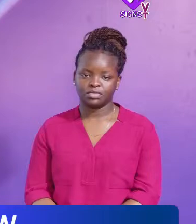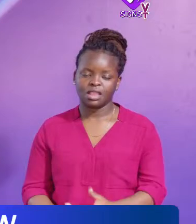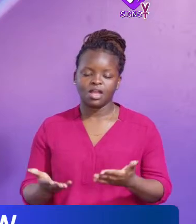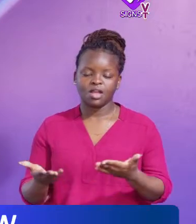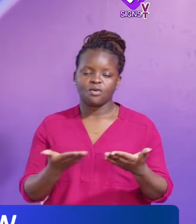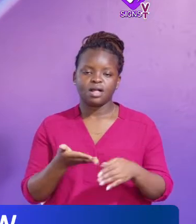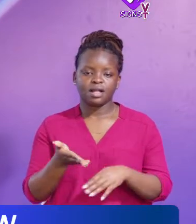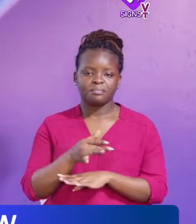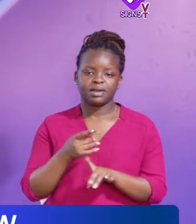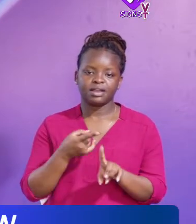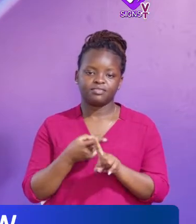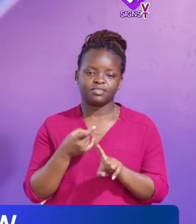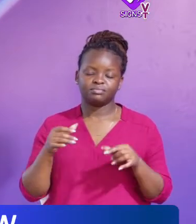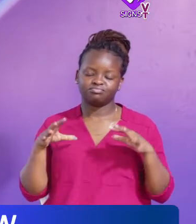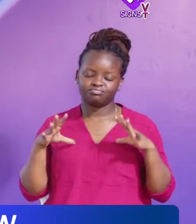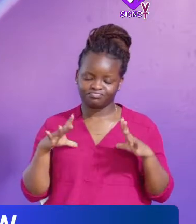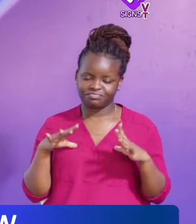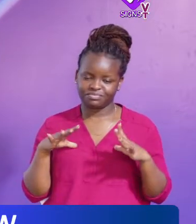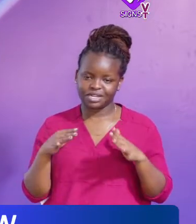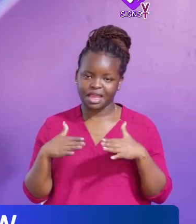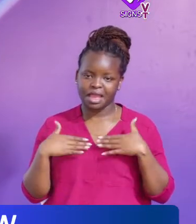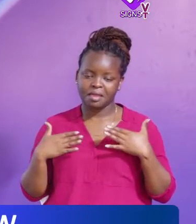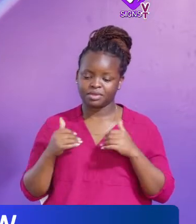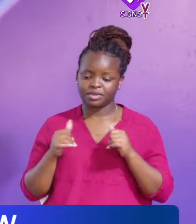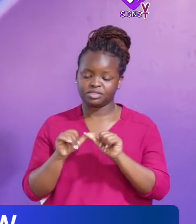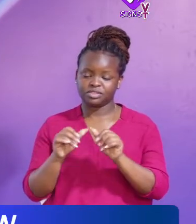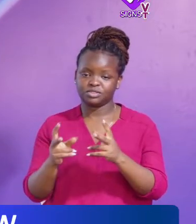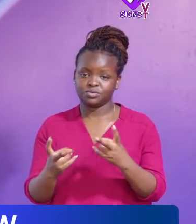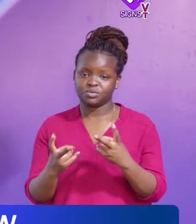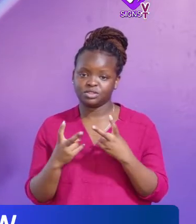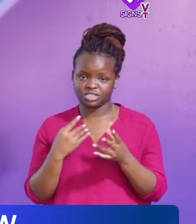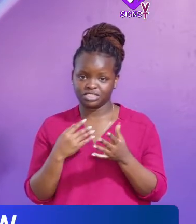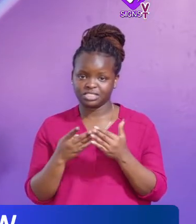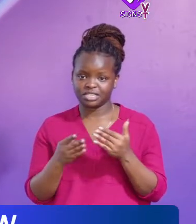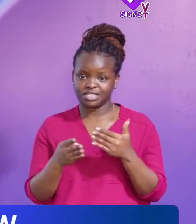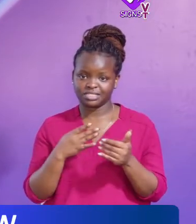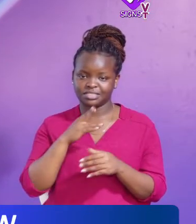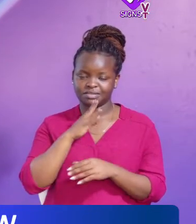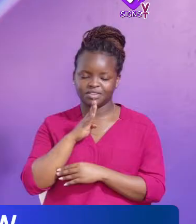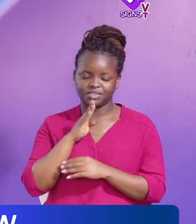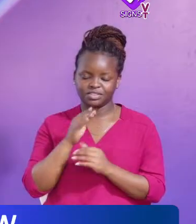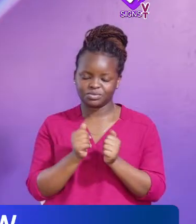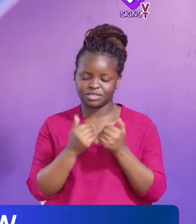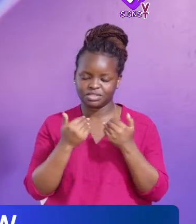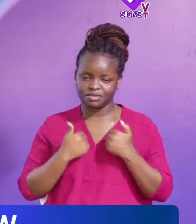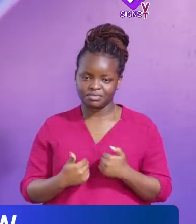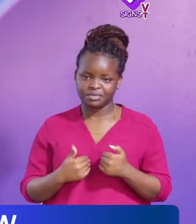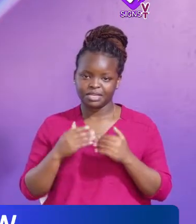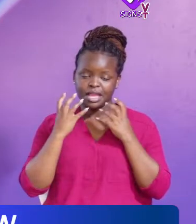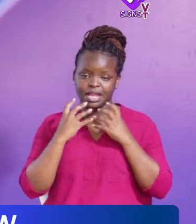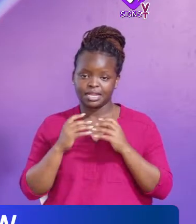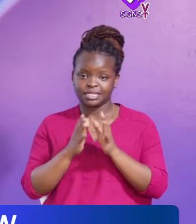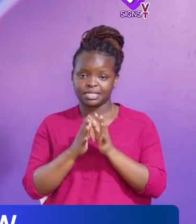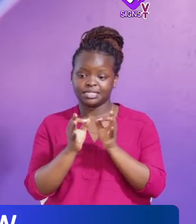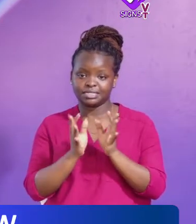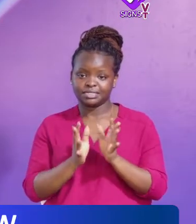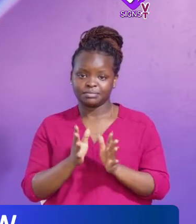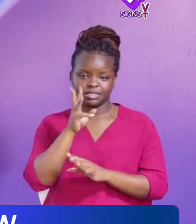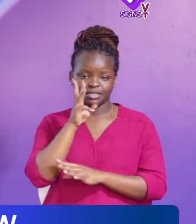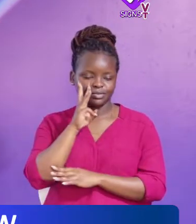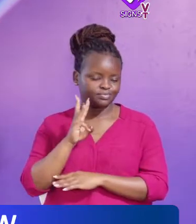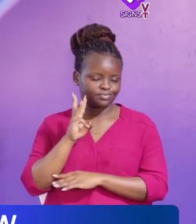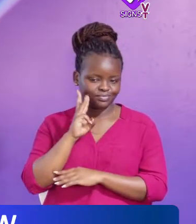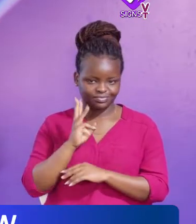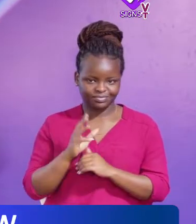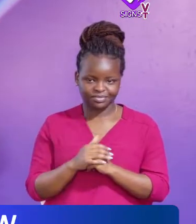And welcome back from that break. Glad you're still watching Science Breakfast with me, Alan Habert, and the sign language interpreter is